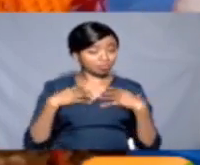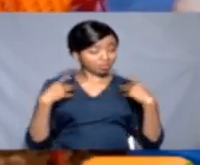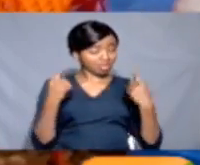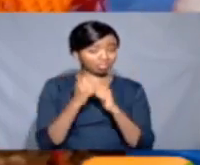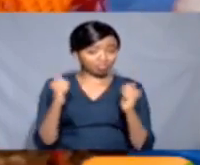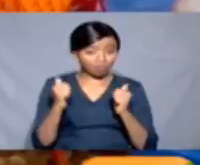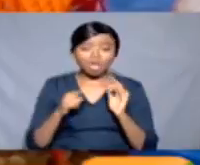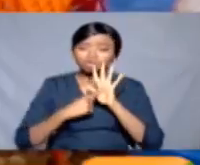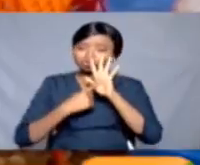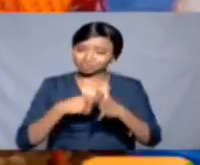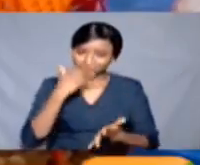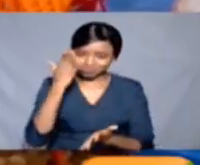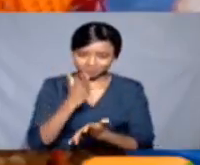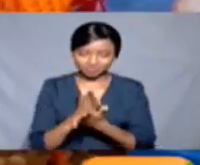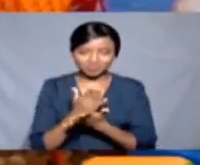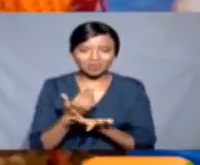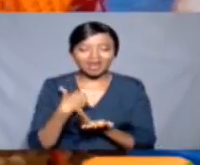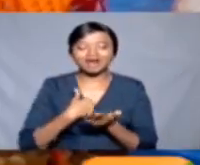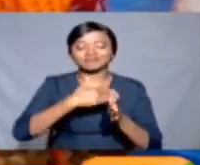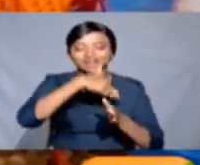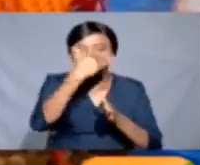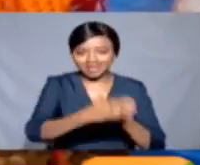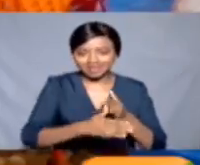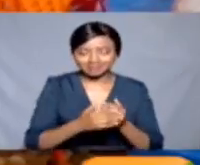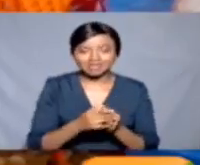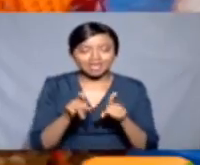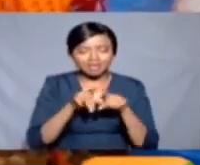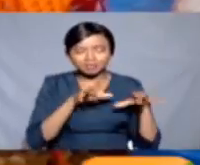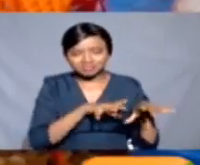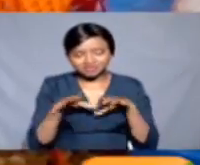show that there can be an end to the outbreak and the